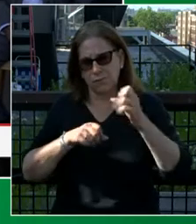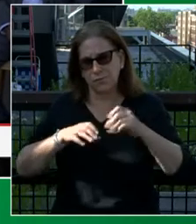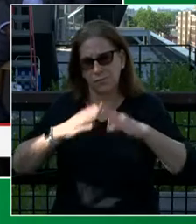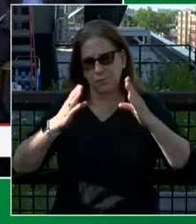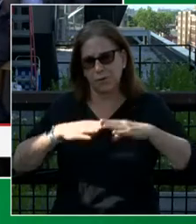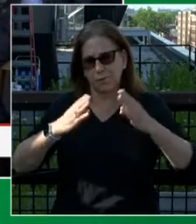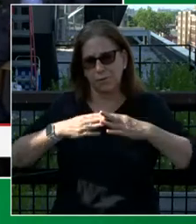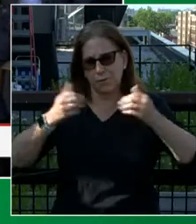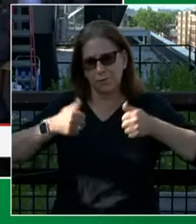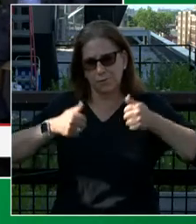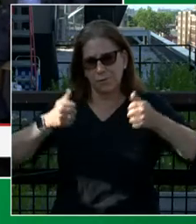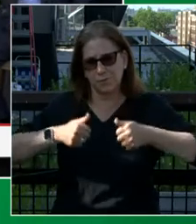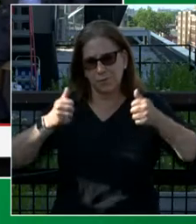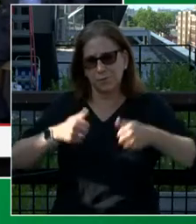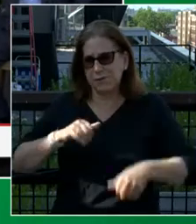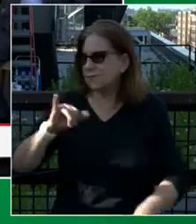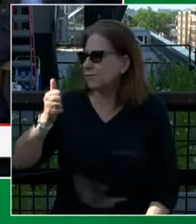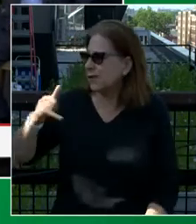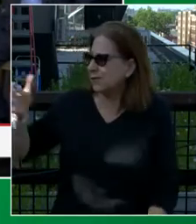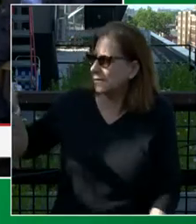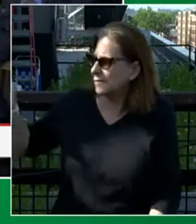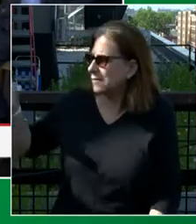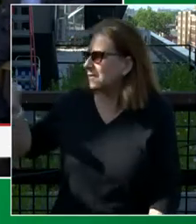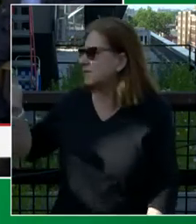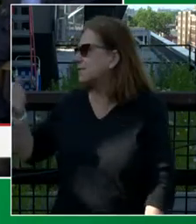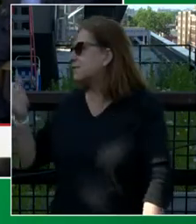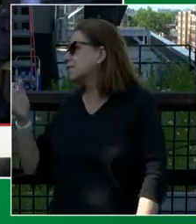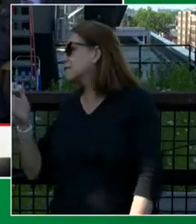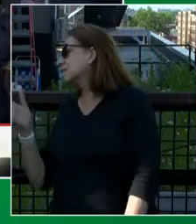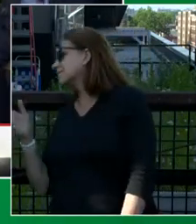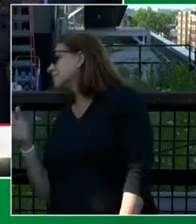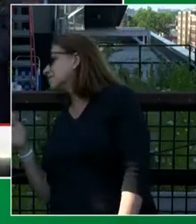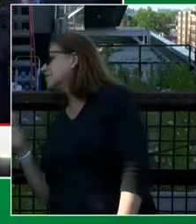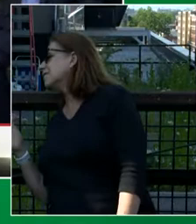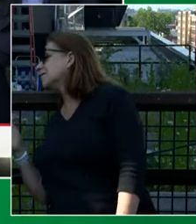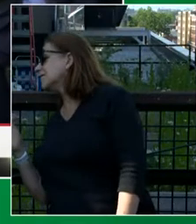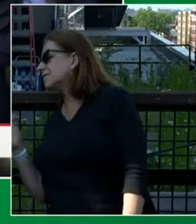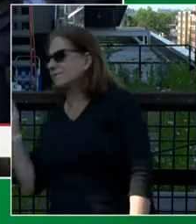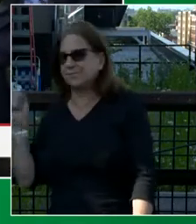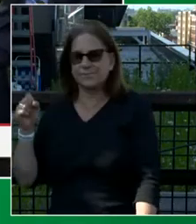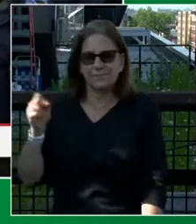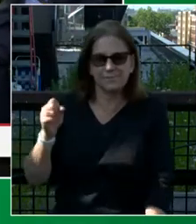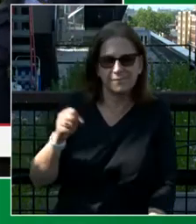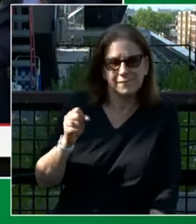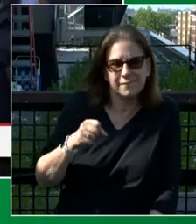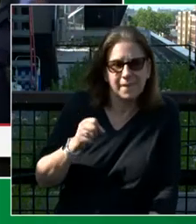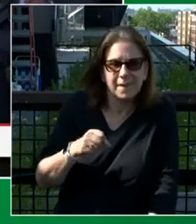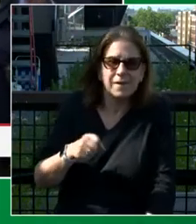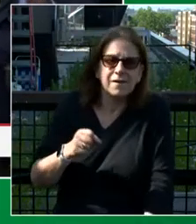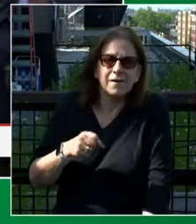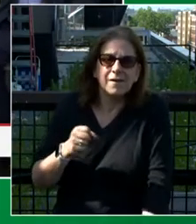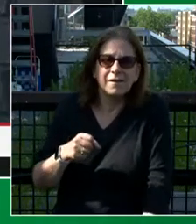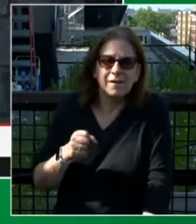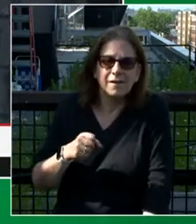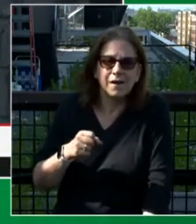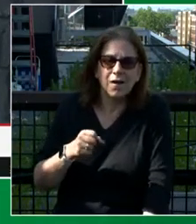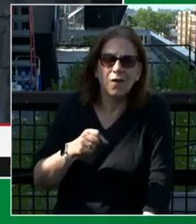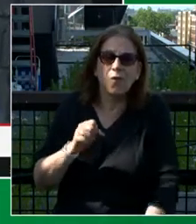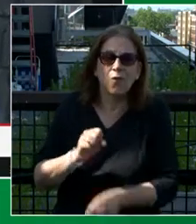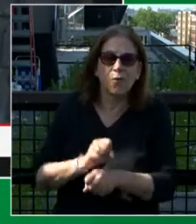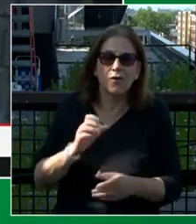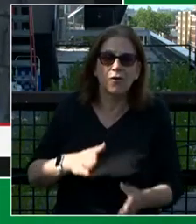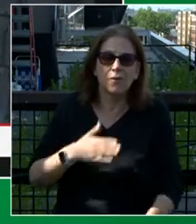Ajay, you want to start us off? Well, for those folks that are with us, please stay with us because you are talented